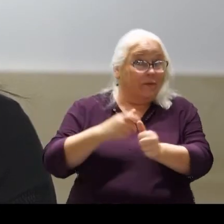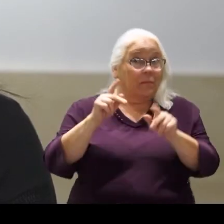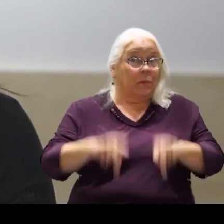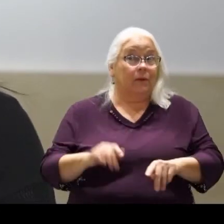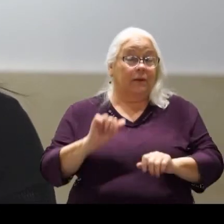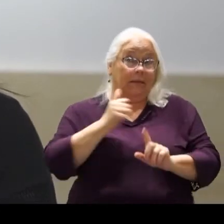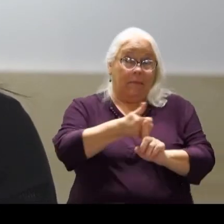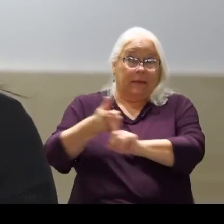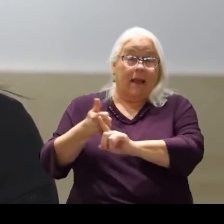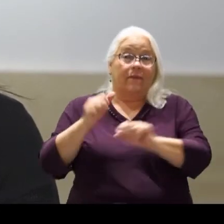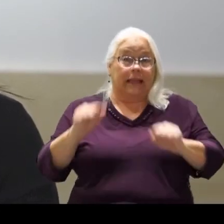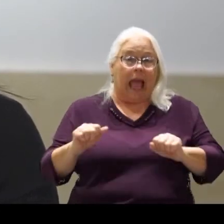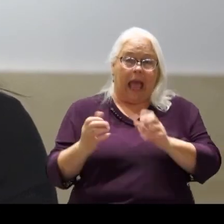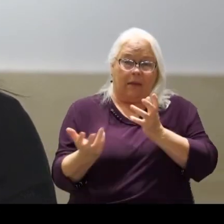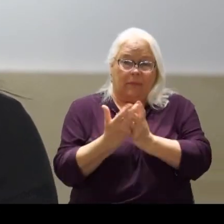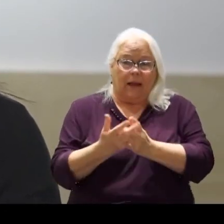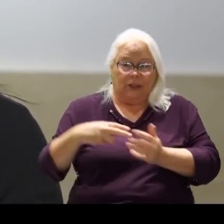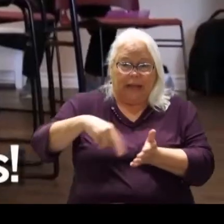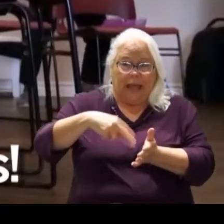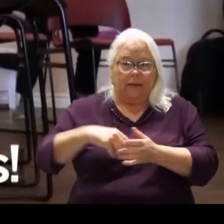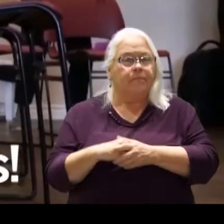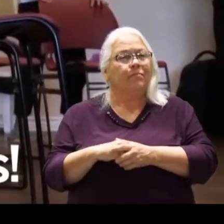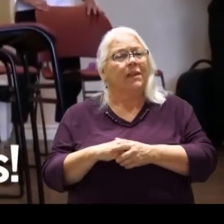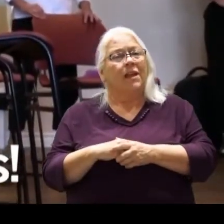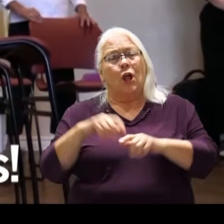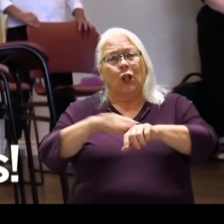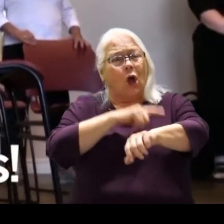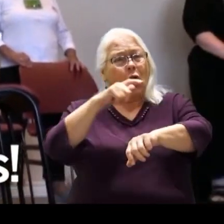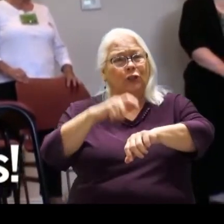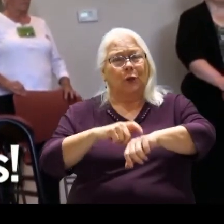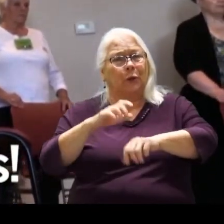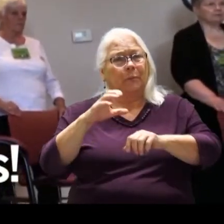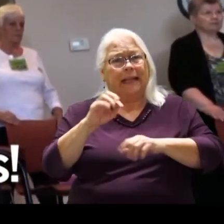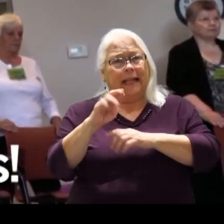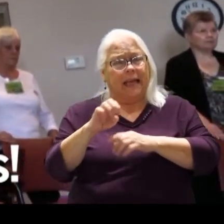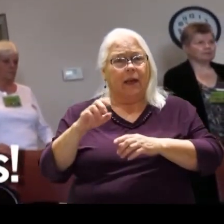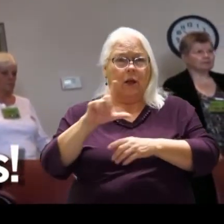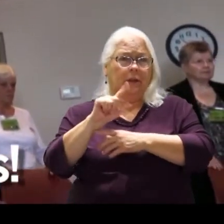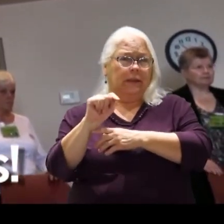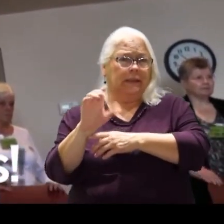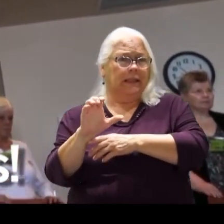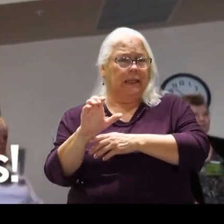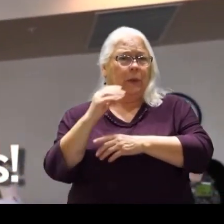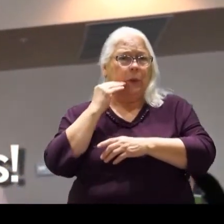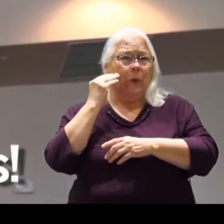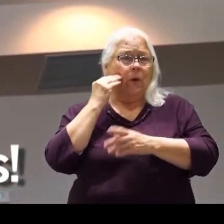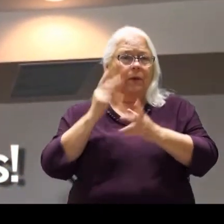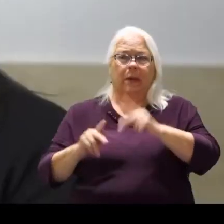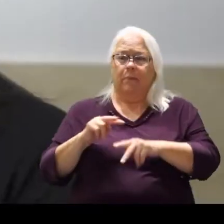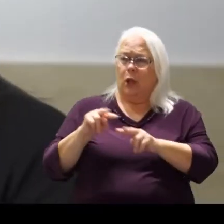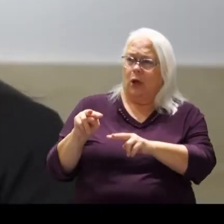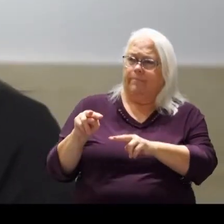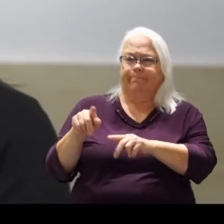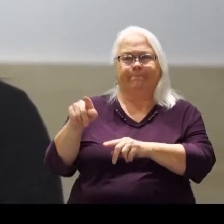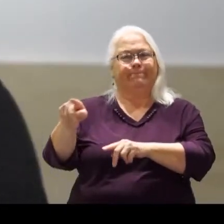dance, and dance can be for every person in their own way. And in the long-term care homes, I think that's another area that we can think, oh,